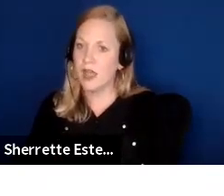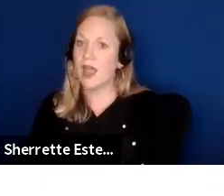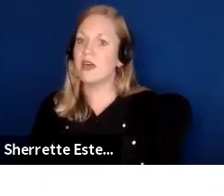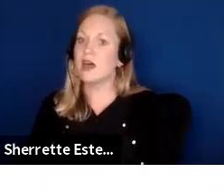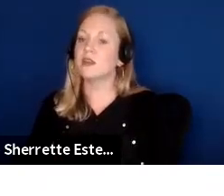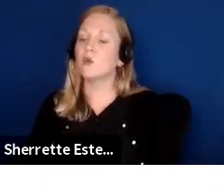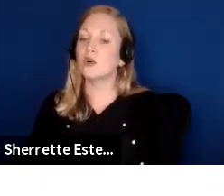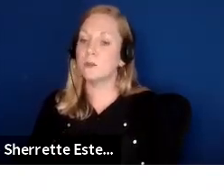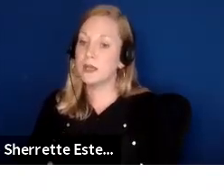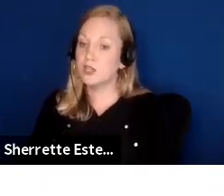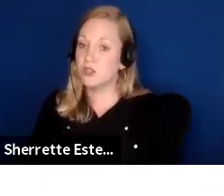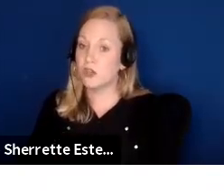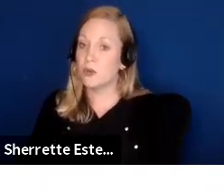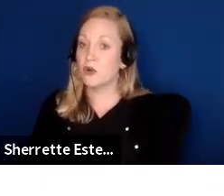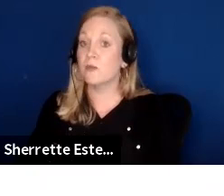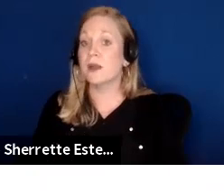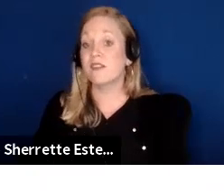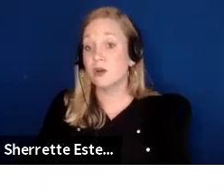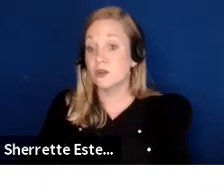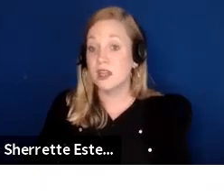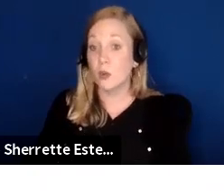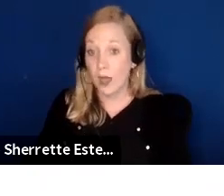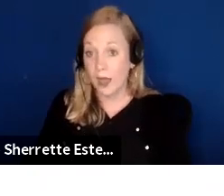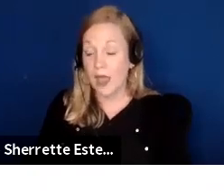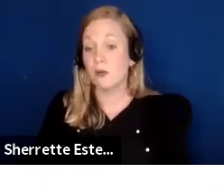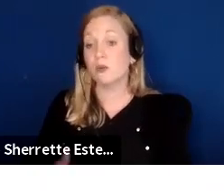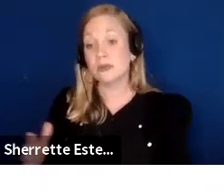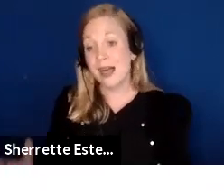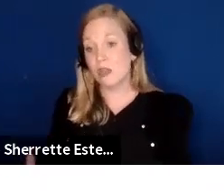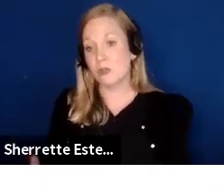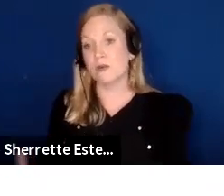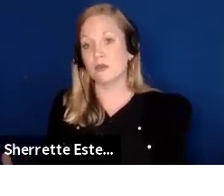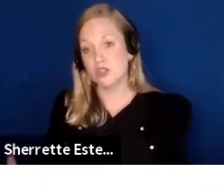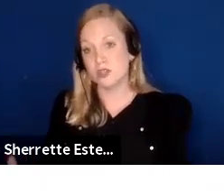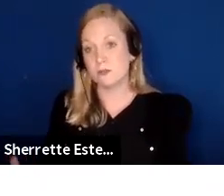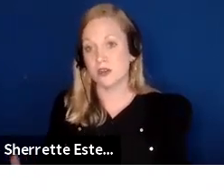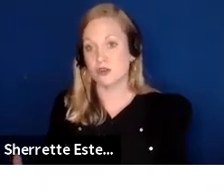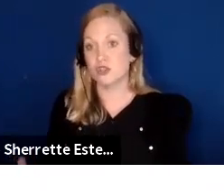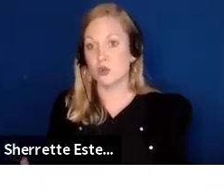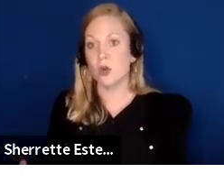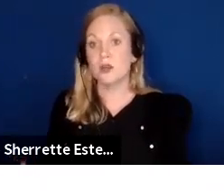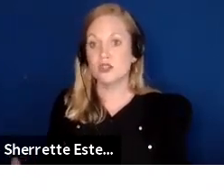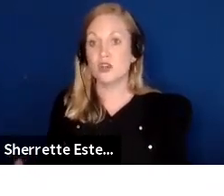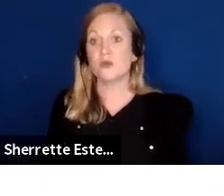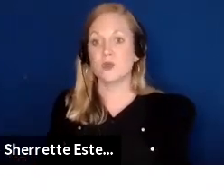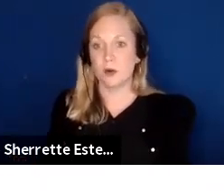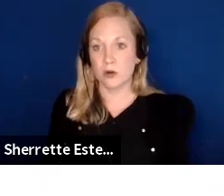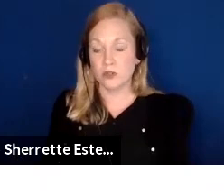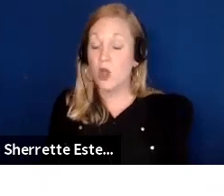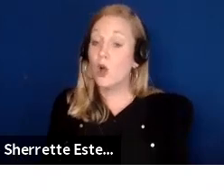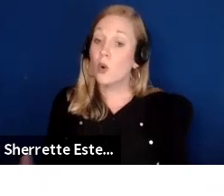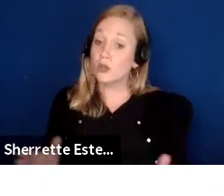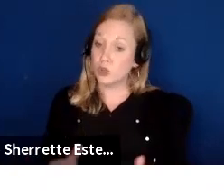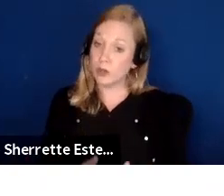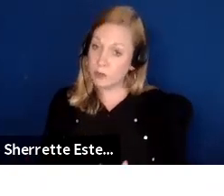apart and then will communicate to each other when there are barriers in the way, and they will rely on the peripheral vision to make sure to denote those